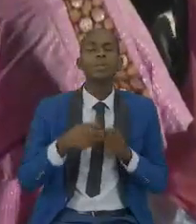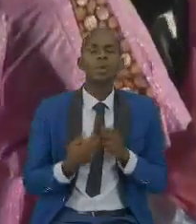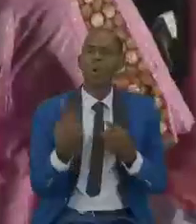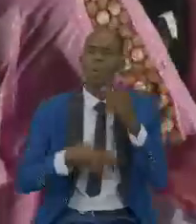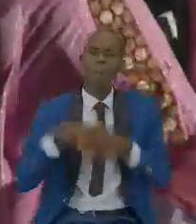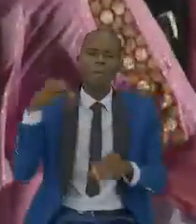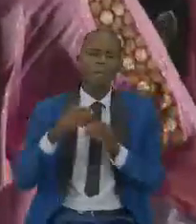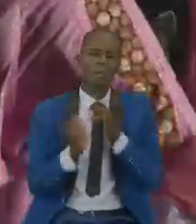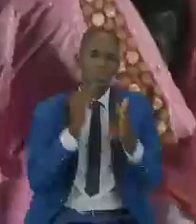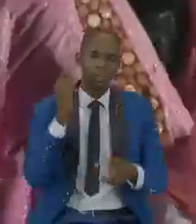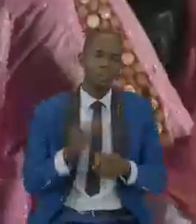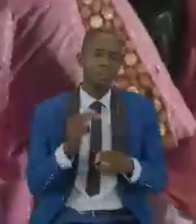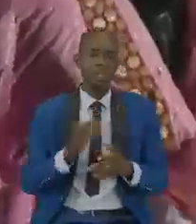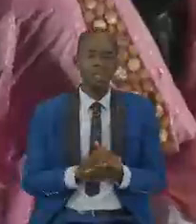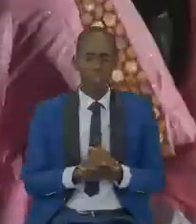name.